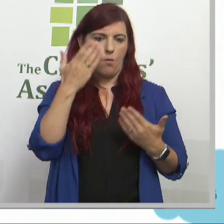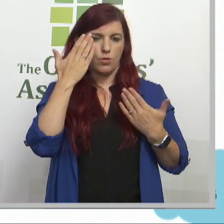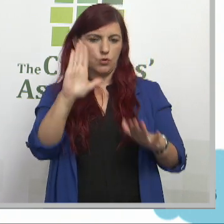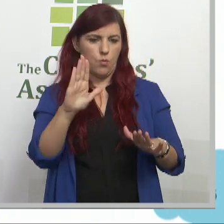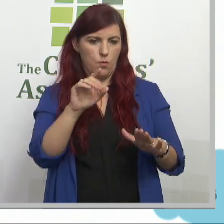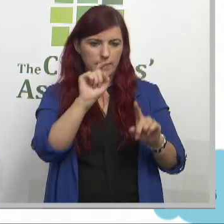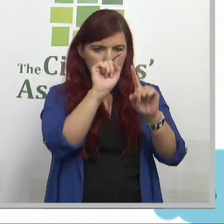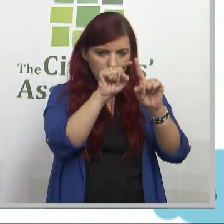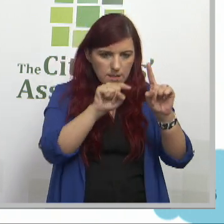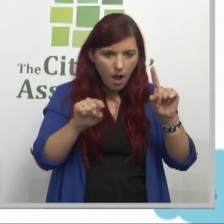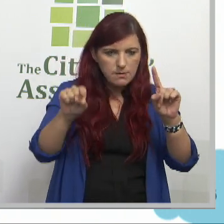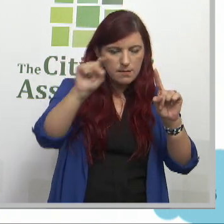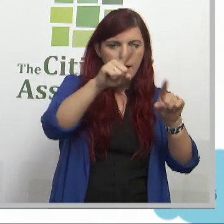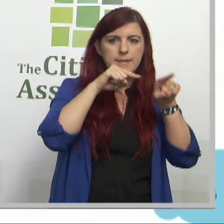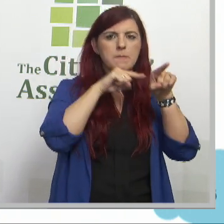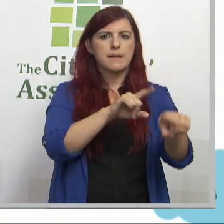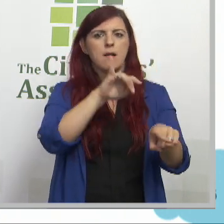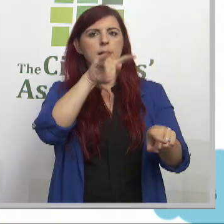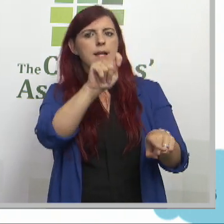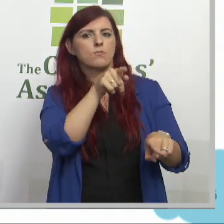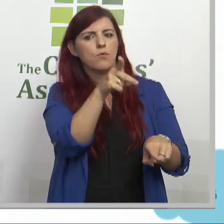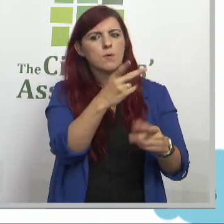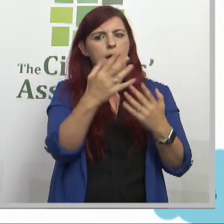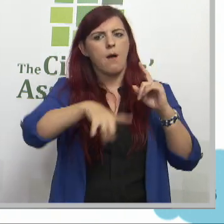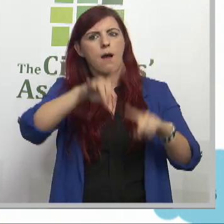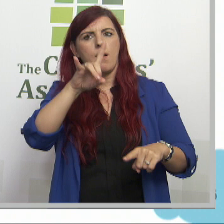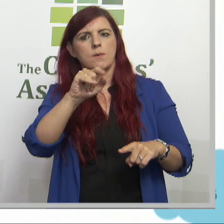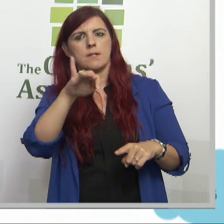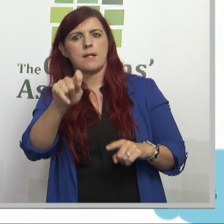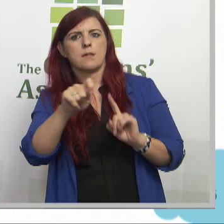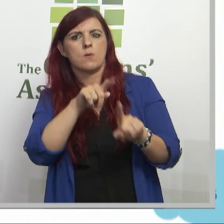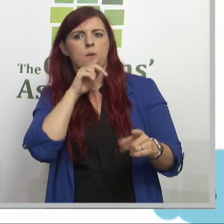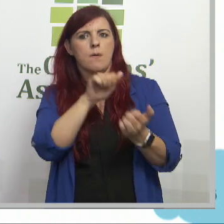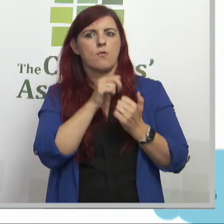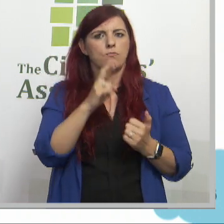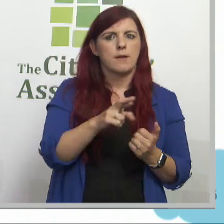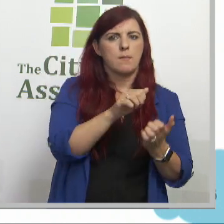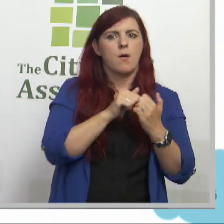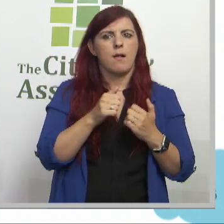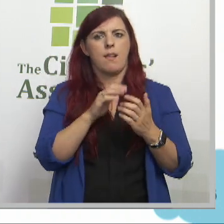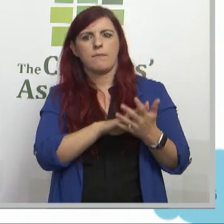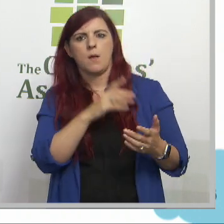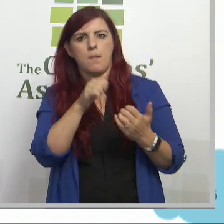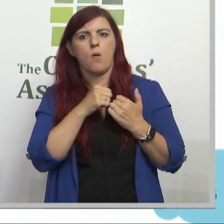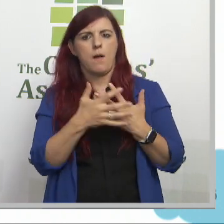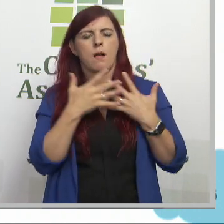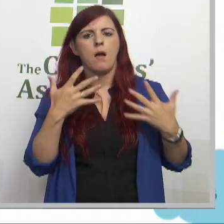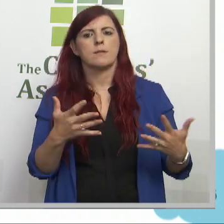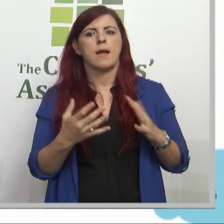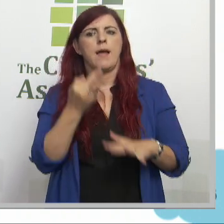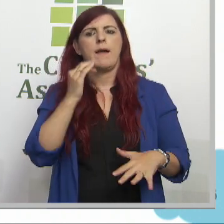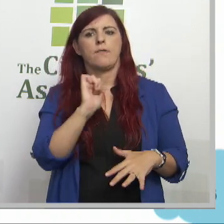debt ratio how high their debt is. If they're further over to the right, they're borrowing a lot. If